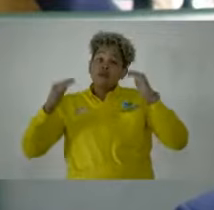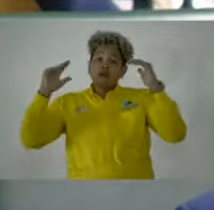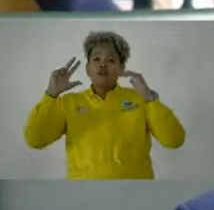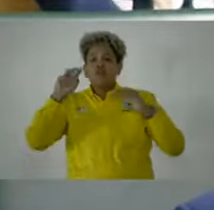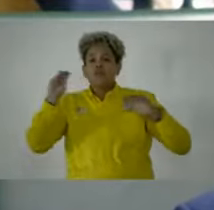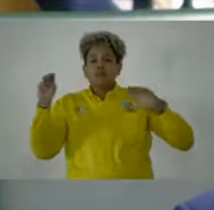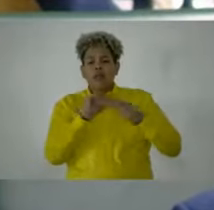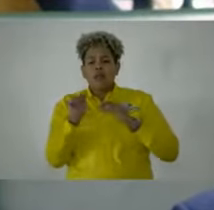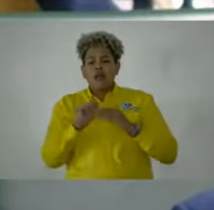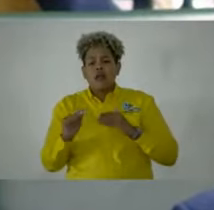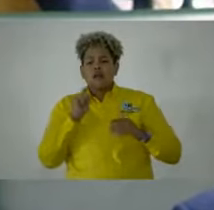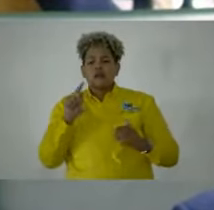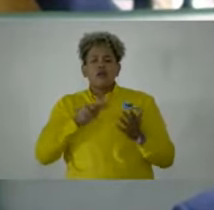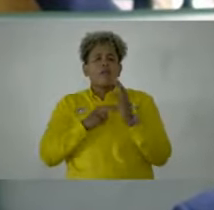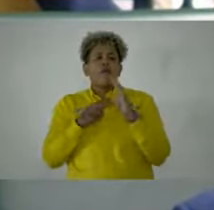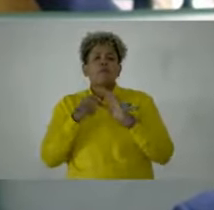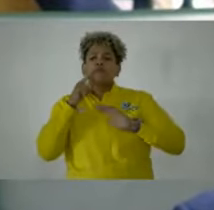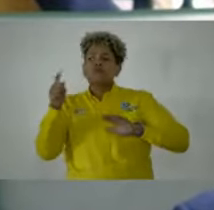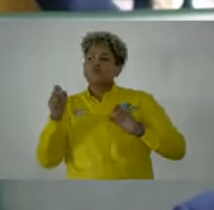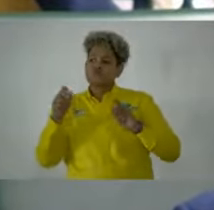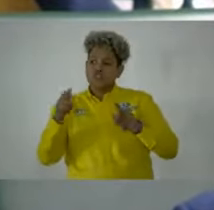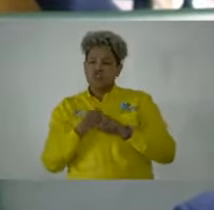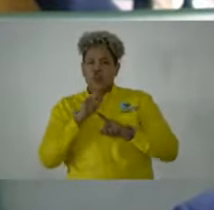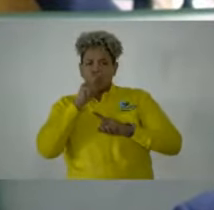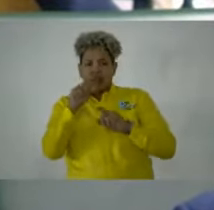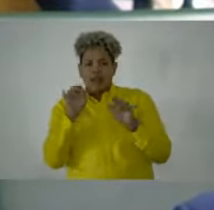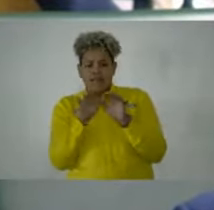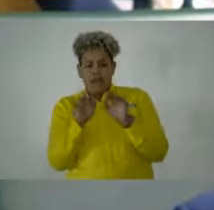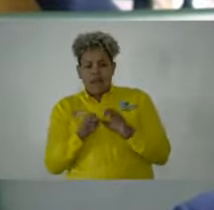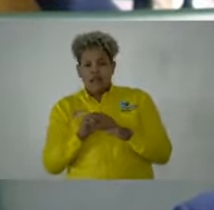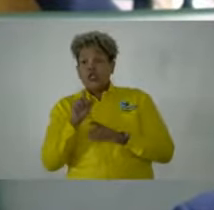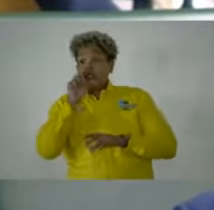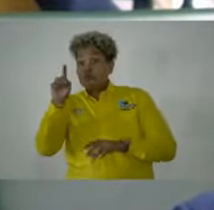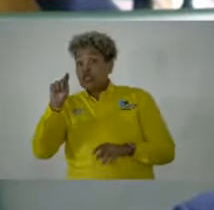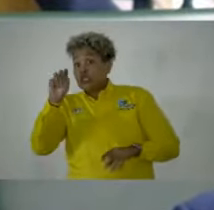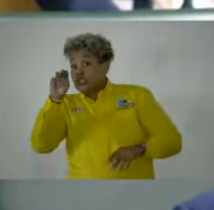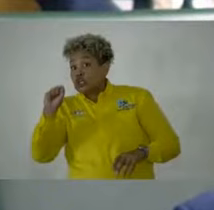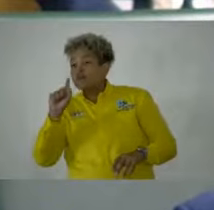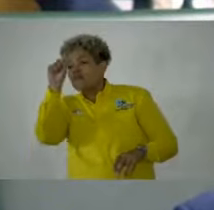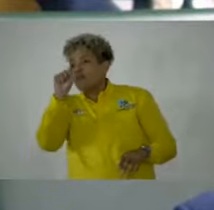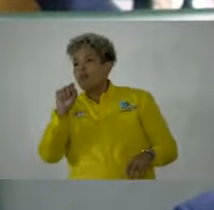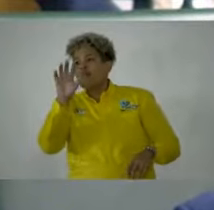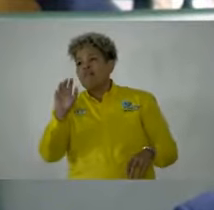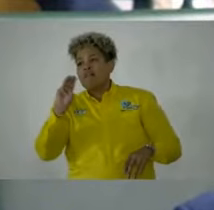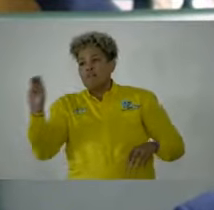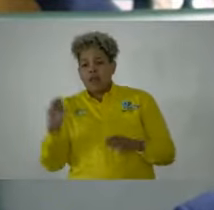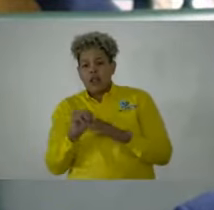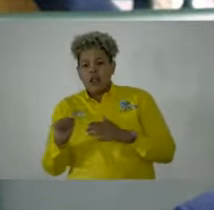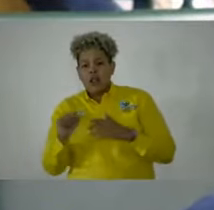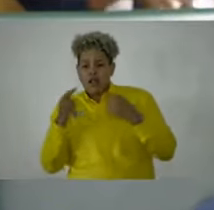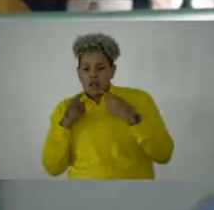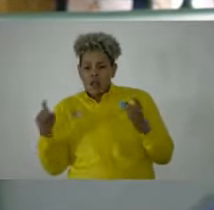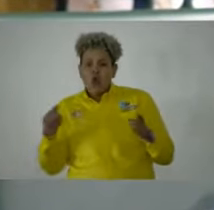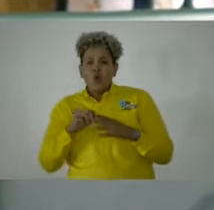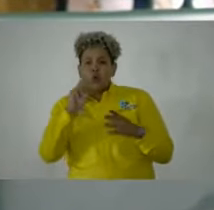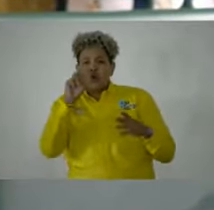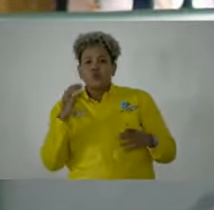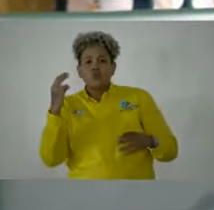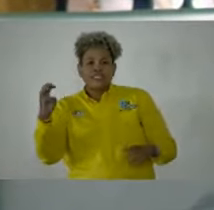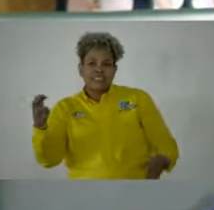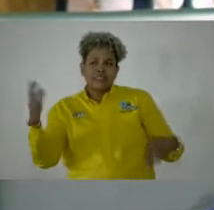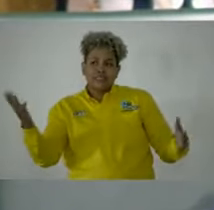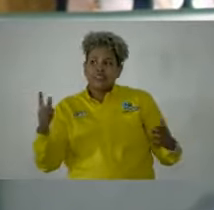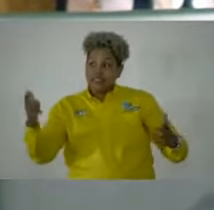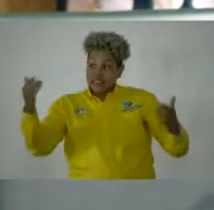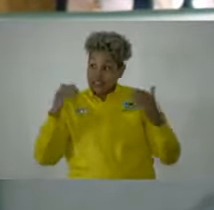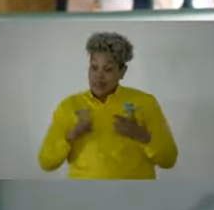million, the purpose being to restore the real value, in real terms, of the $1.5 million that was announced back in 2016,